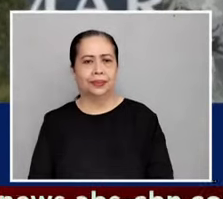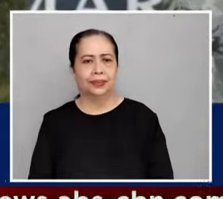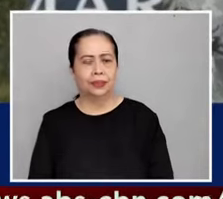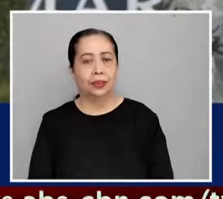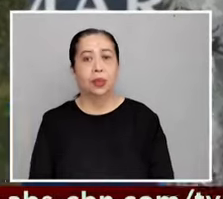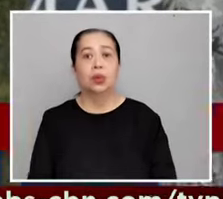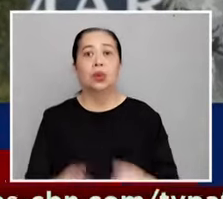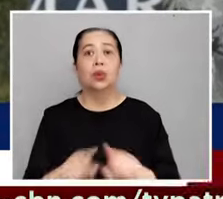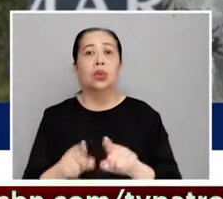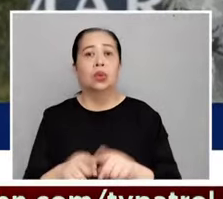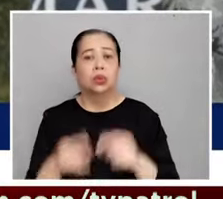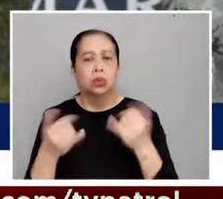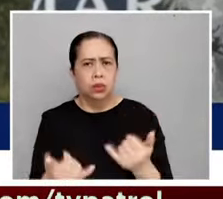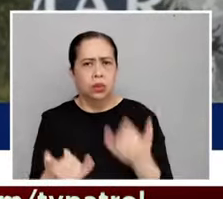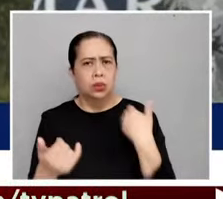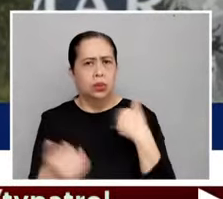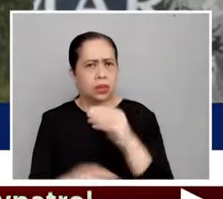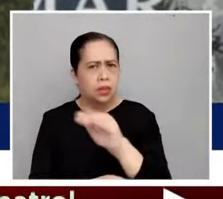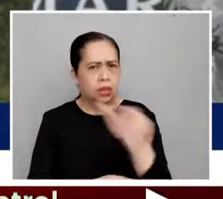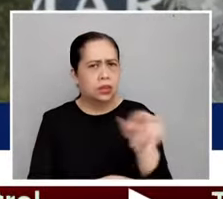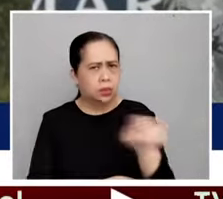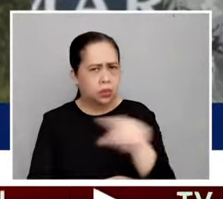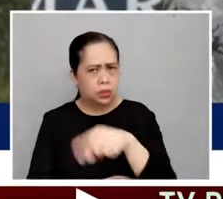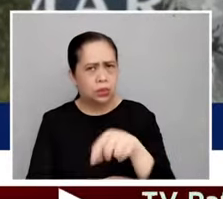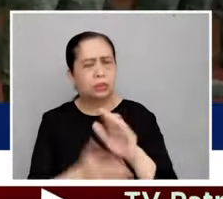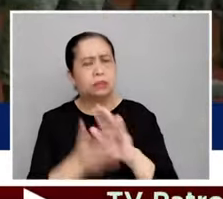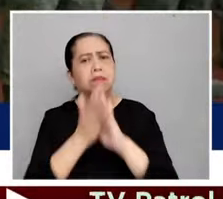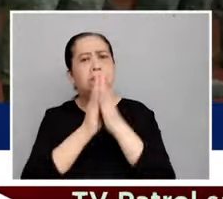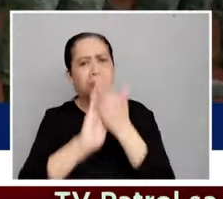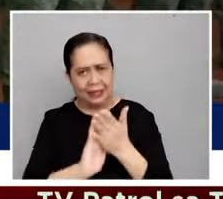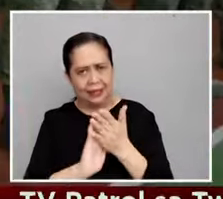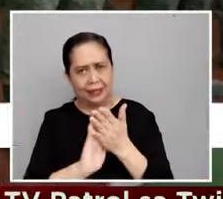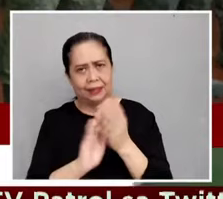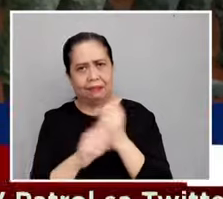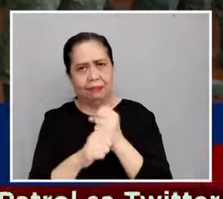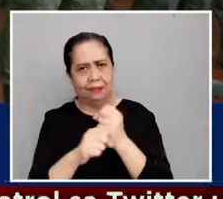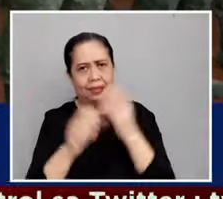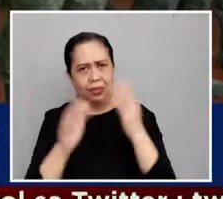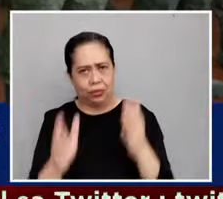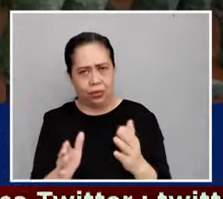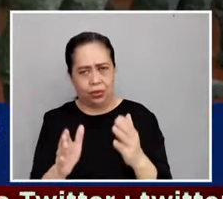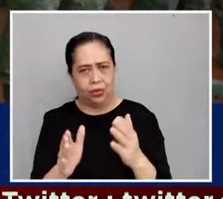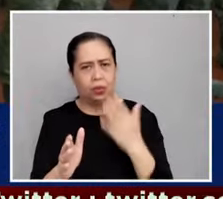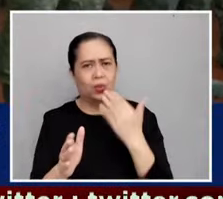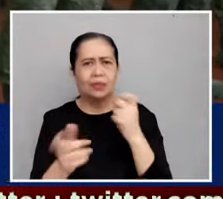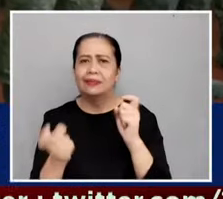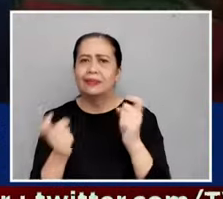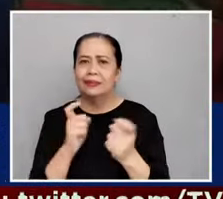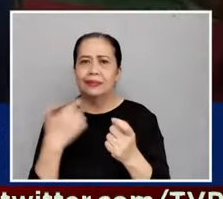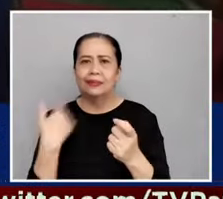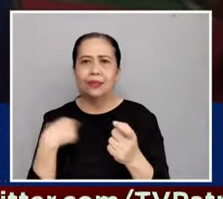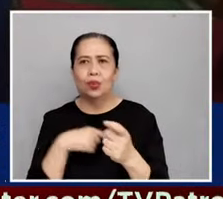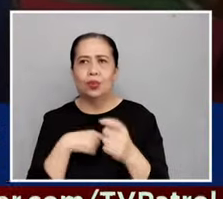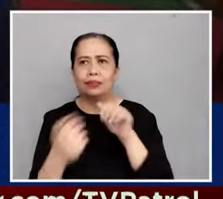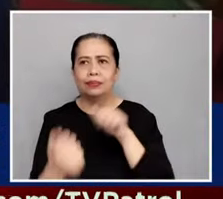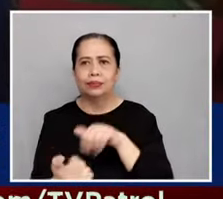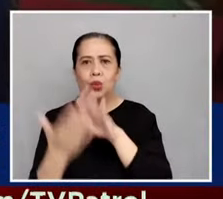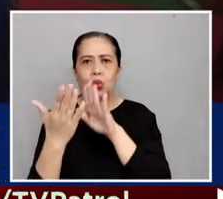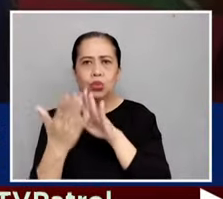Also now, we are asking you to be peacemakers because we have changed our approach